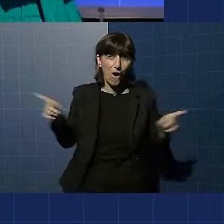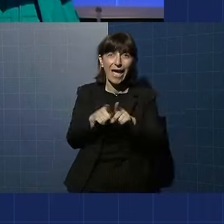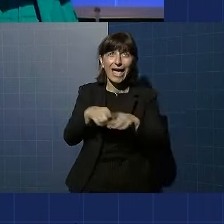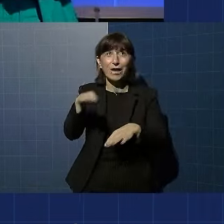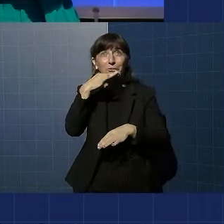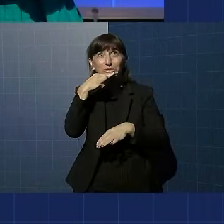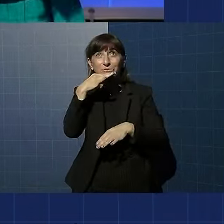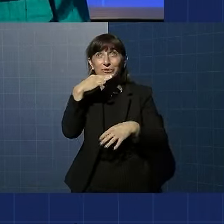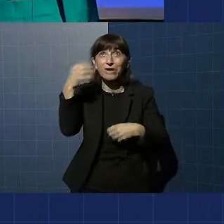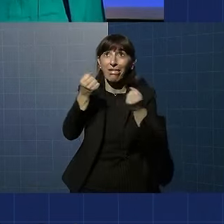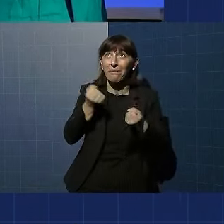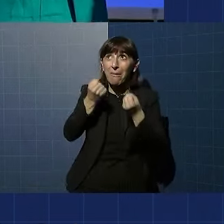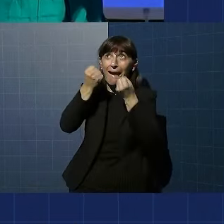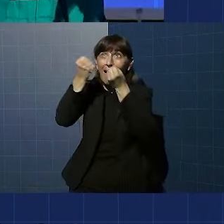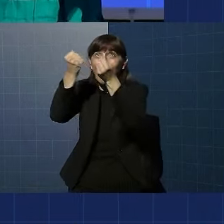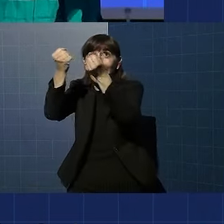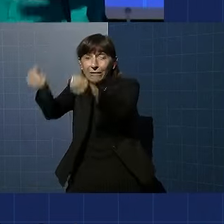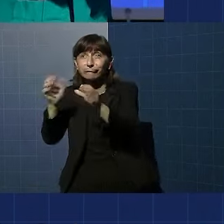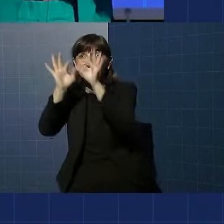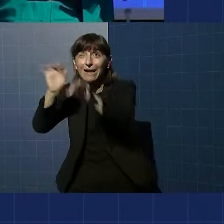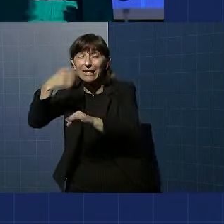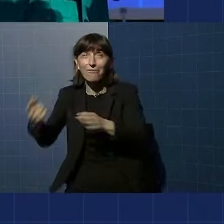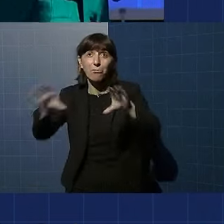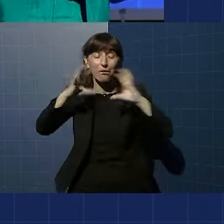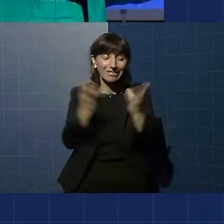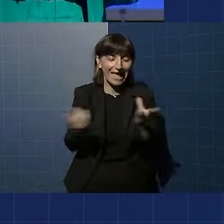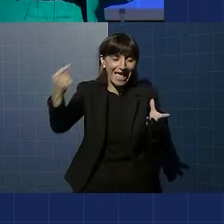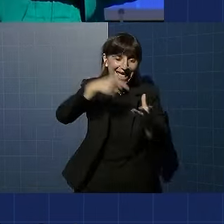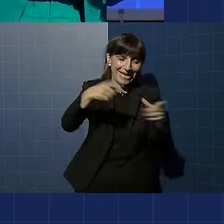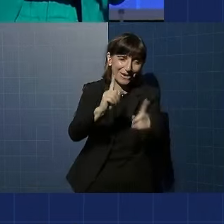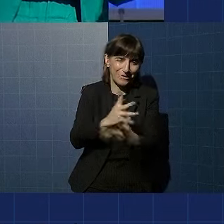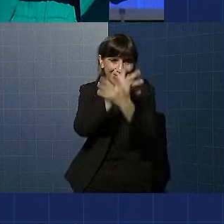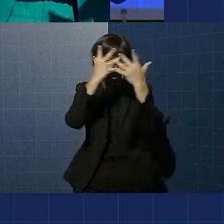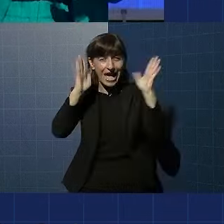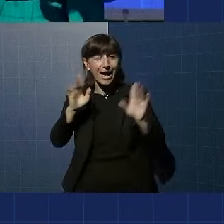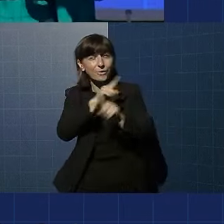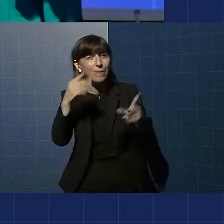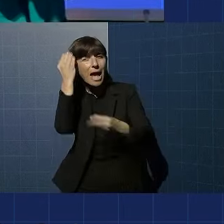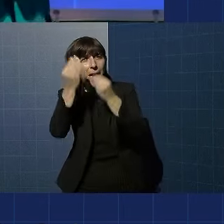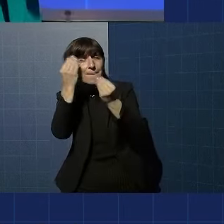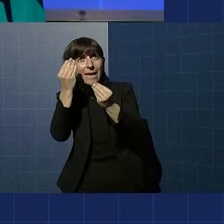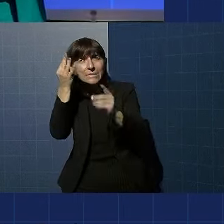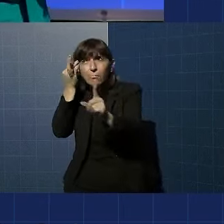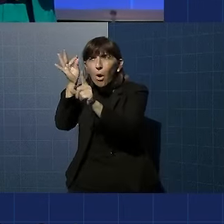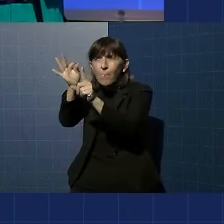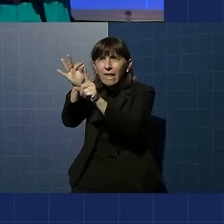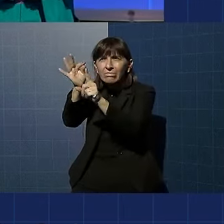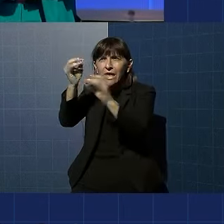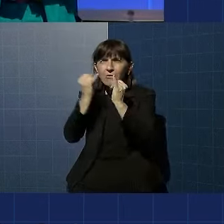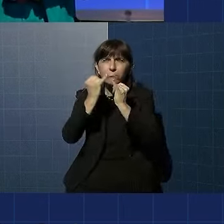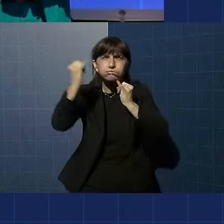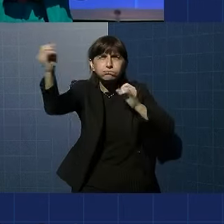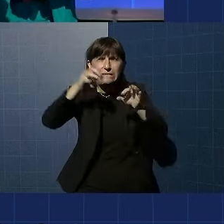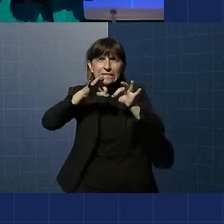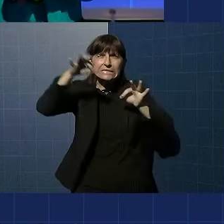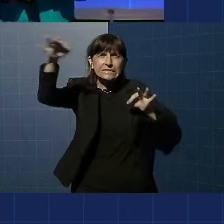of distance, it's actually not that far. There are places on Earth that are more remote than the ISS, or let's